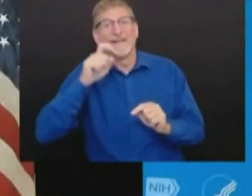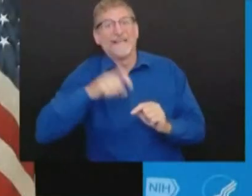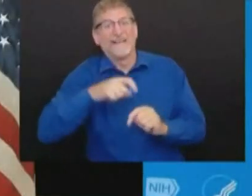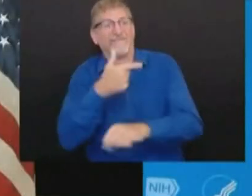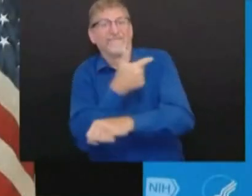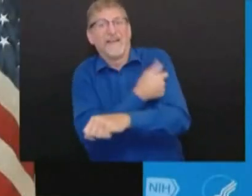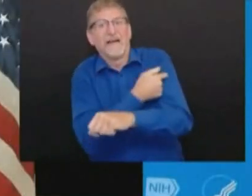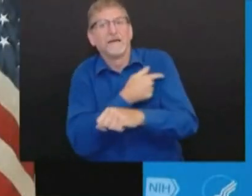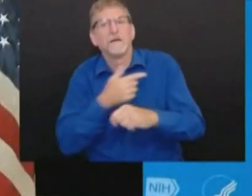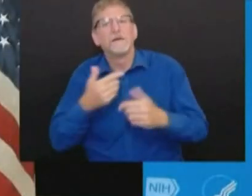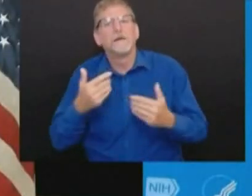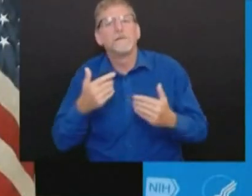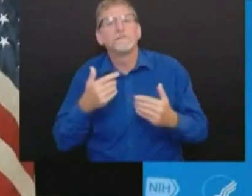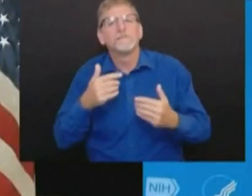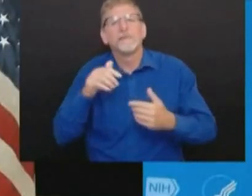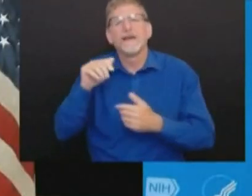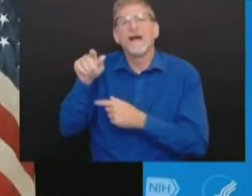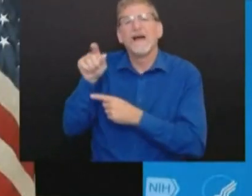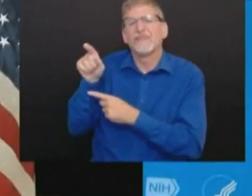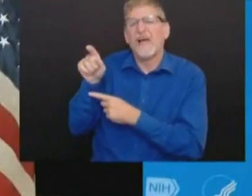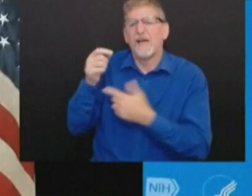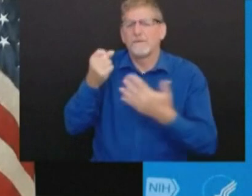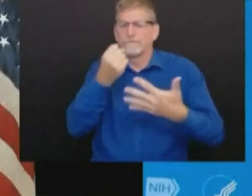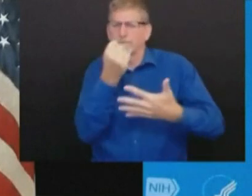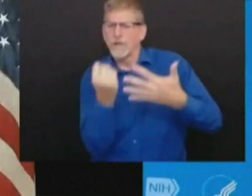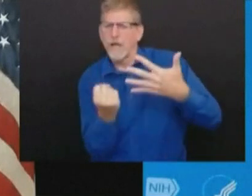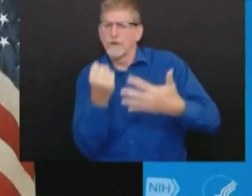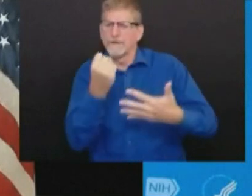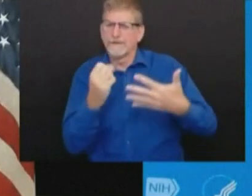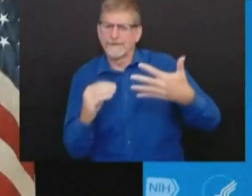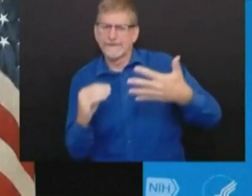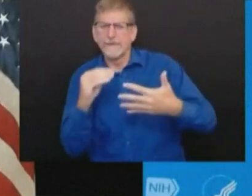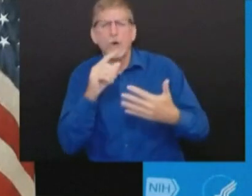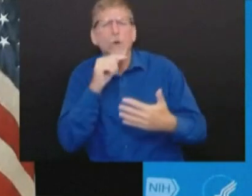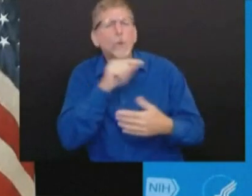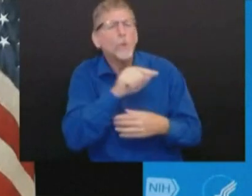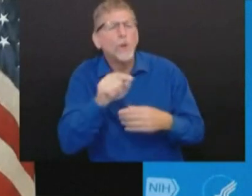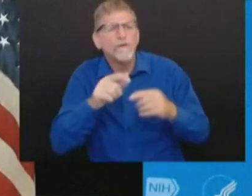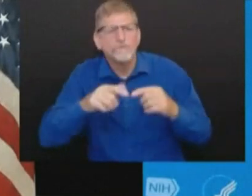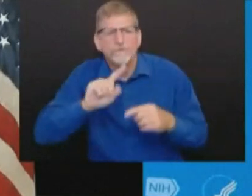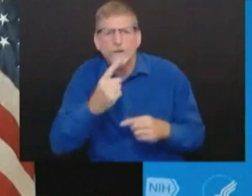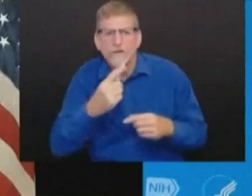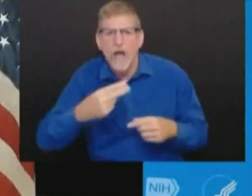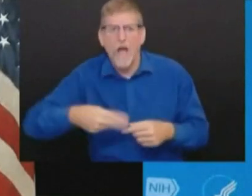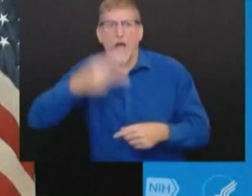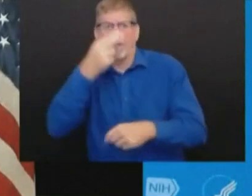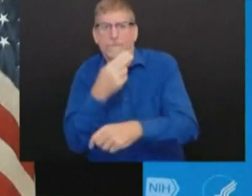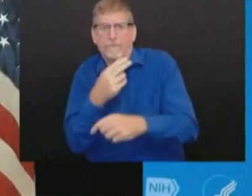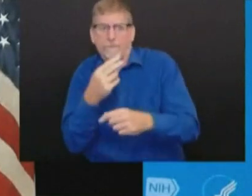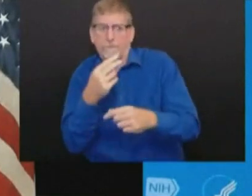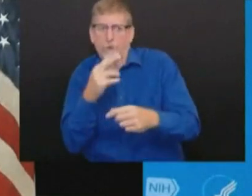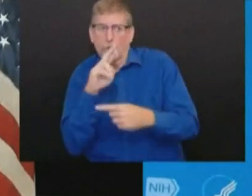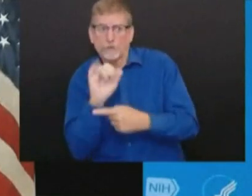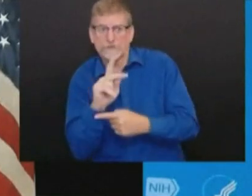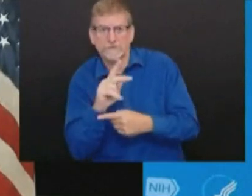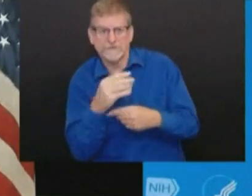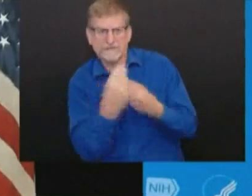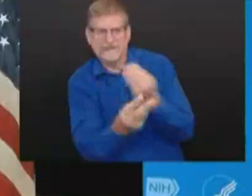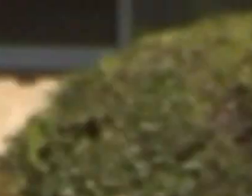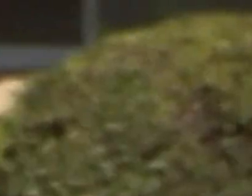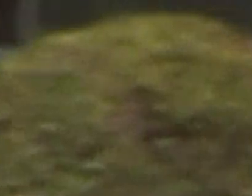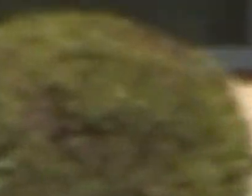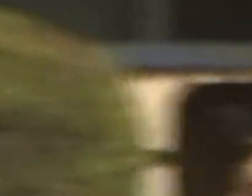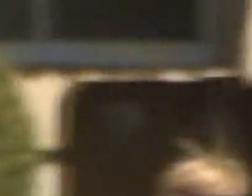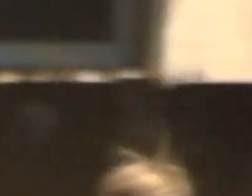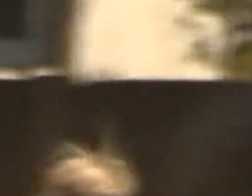Fauci saying it could be a little longer. I would think conservatively it would be sometime at the very end of December or the beginning of